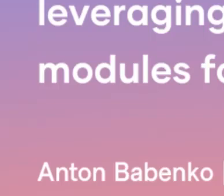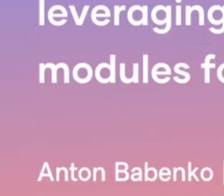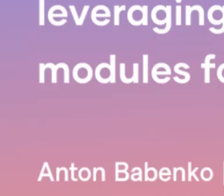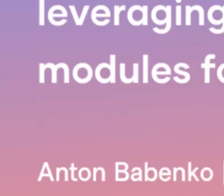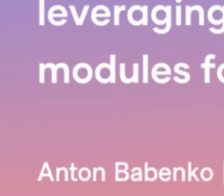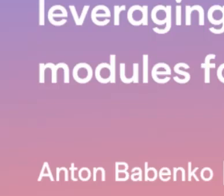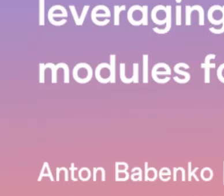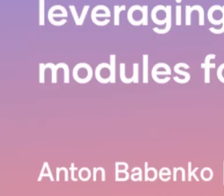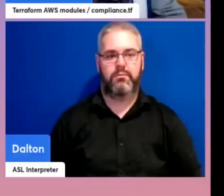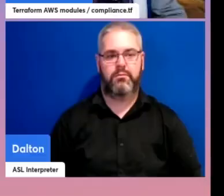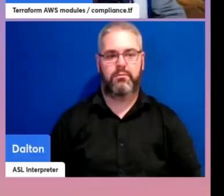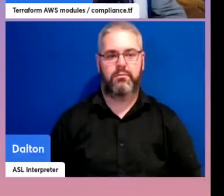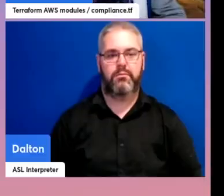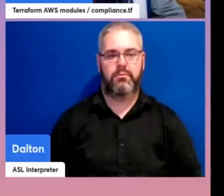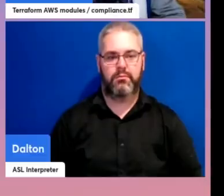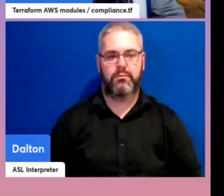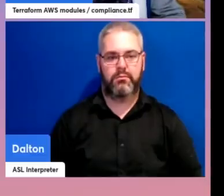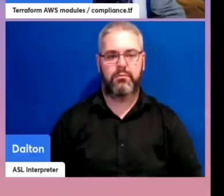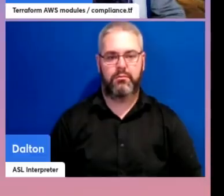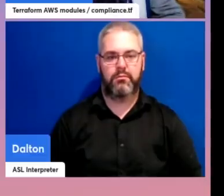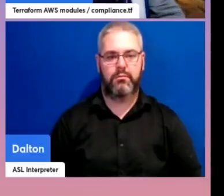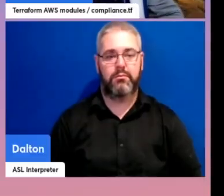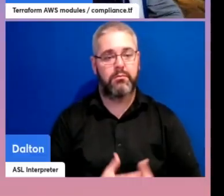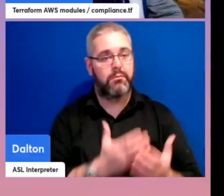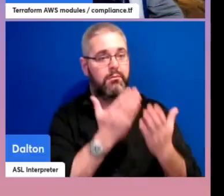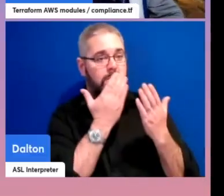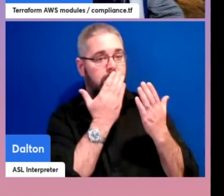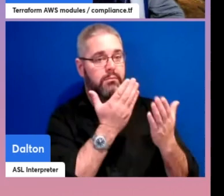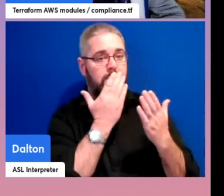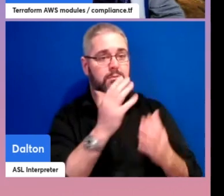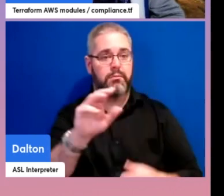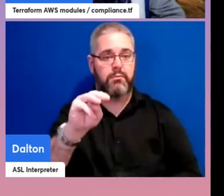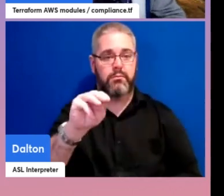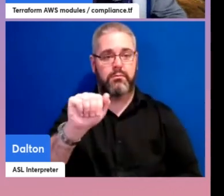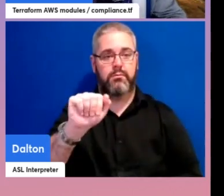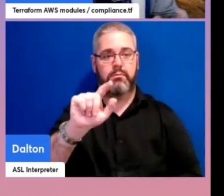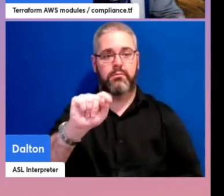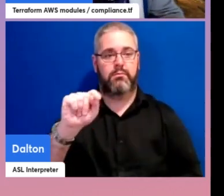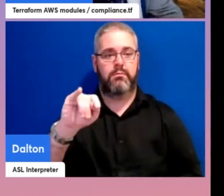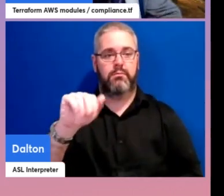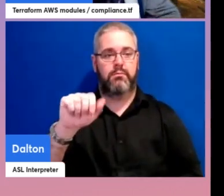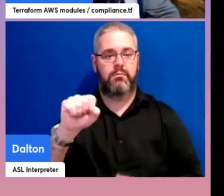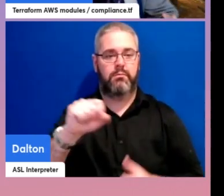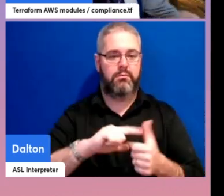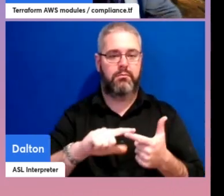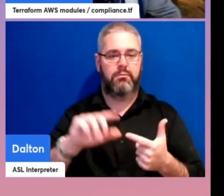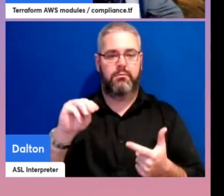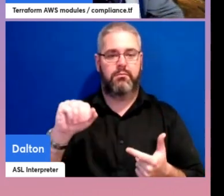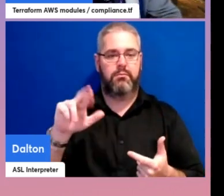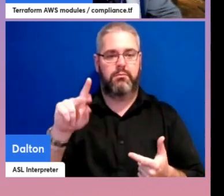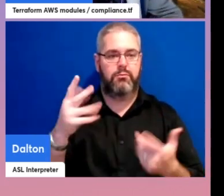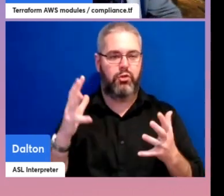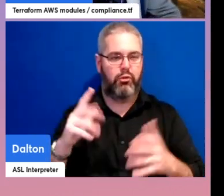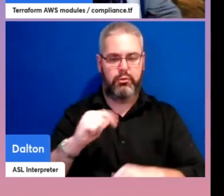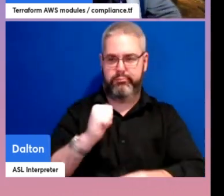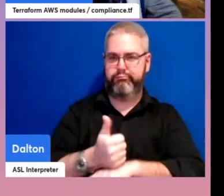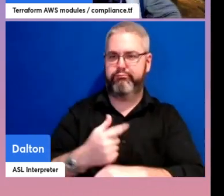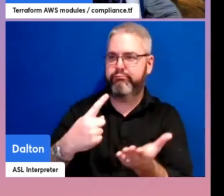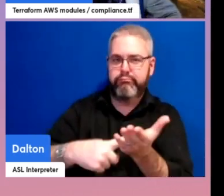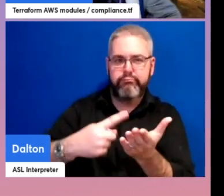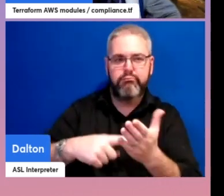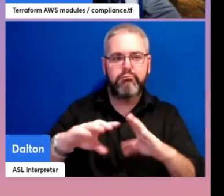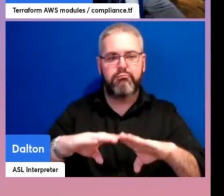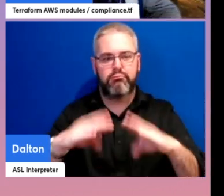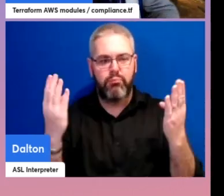Also, I'd like to say thanks for Matthias and Mark, who already kind of set the stage and talked very